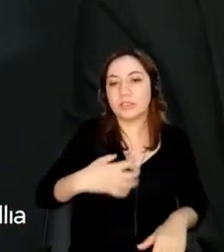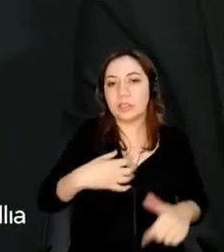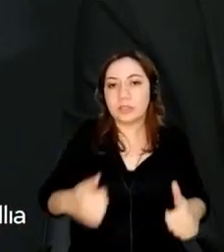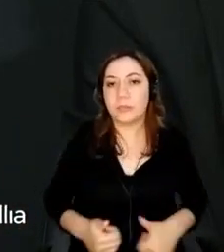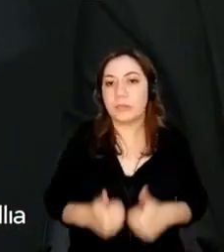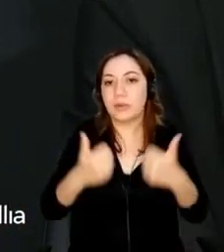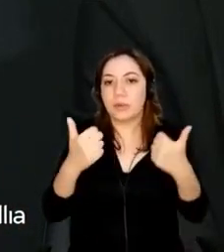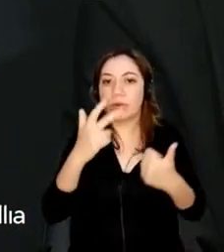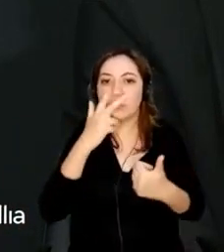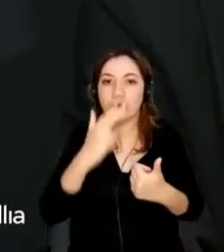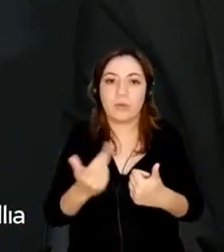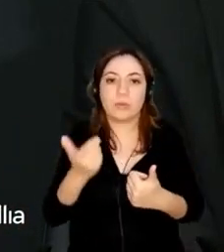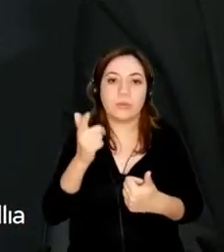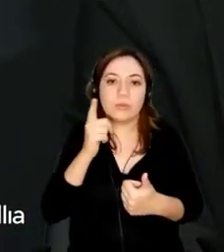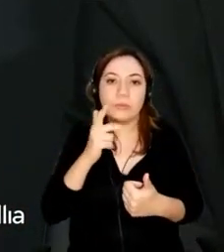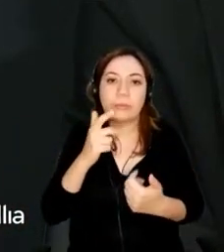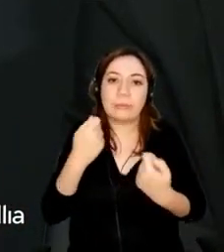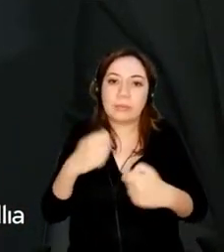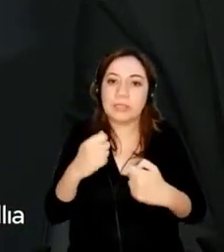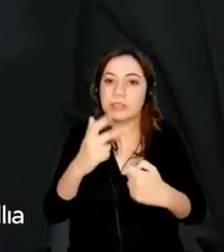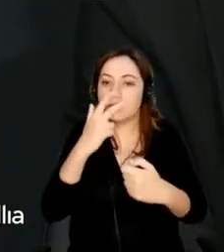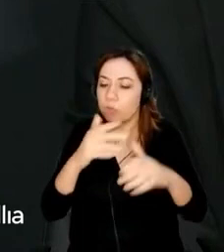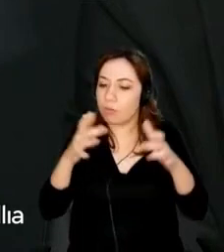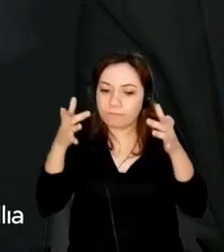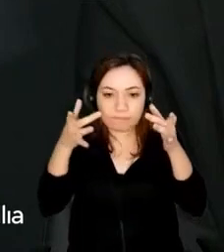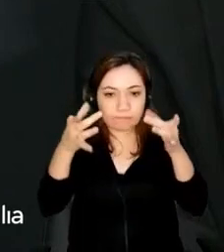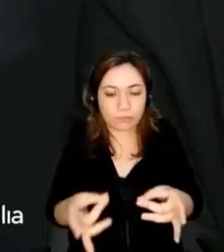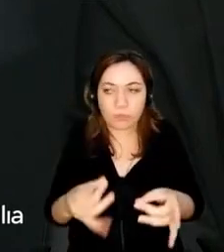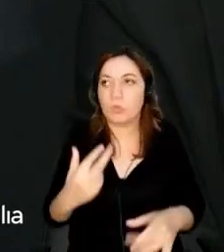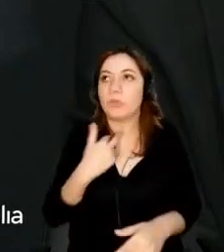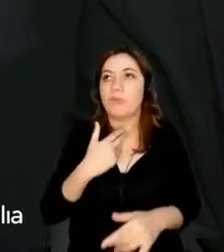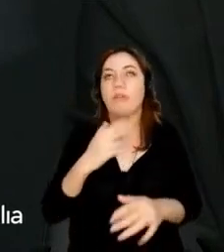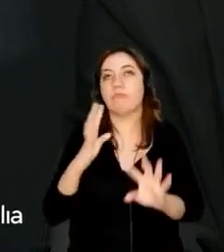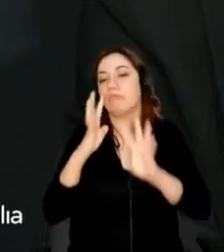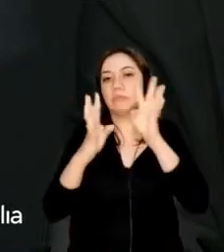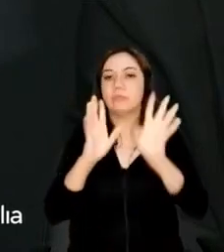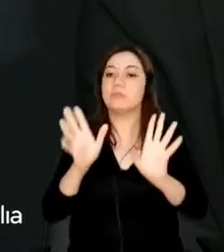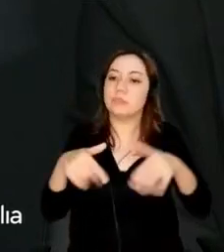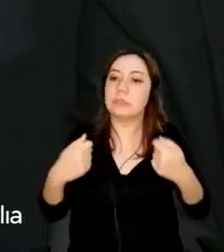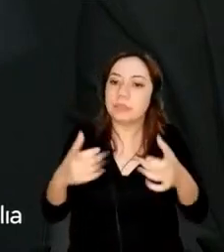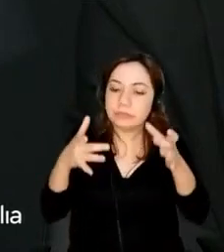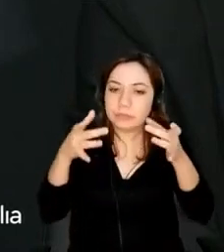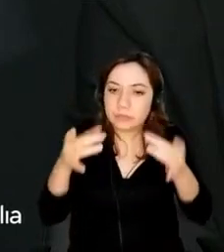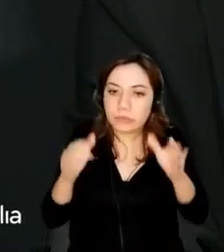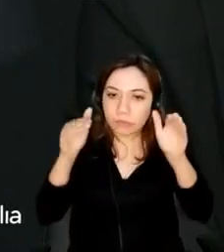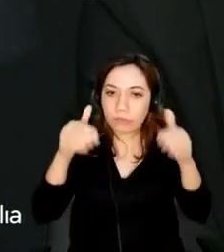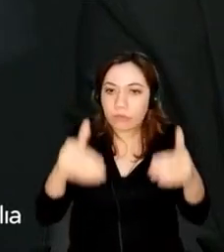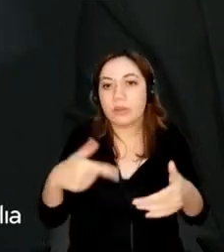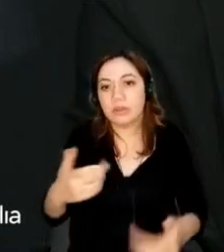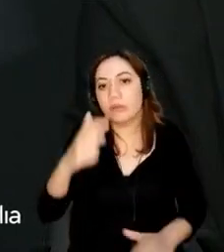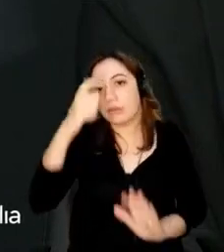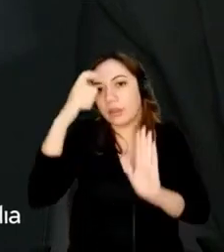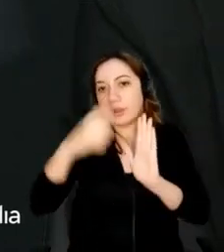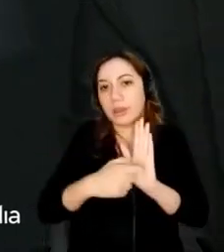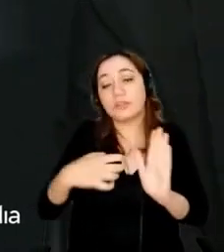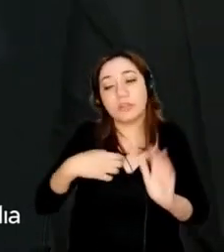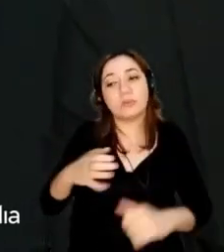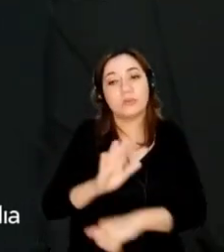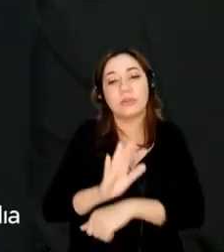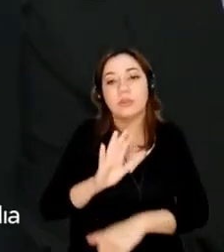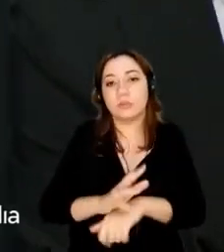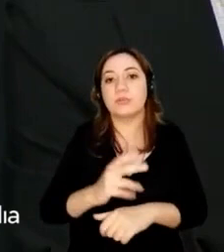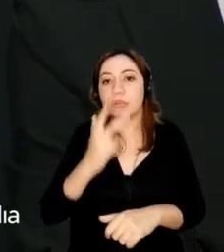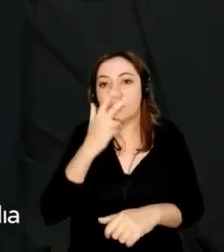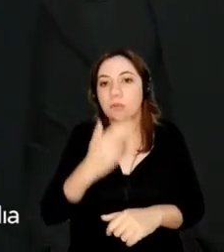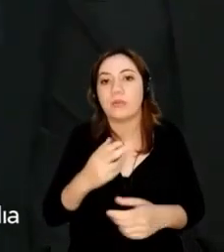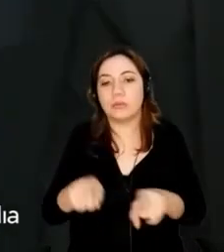laser focused. And for us internally, I think that AI is really an exercise in optimization. Externally, we use it in a number of